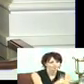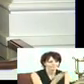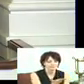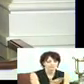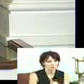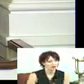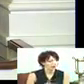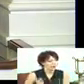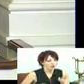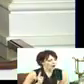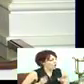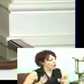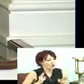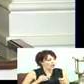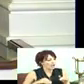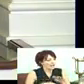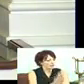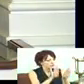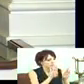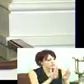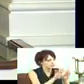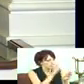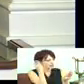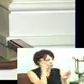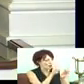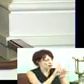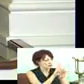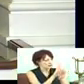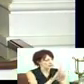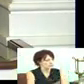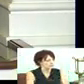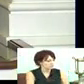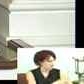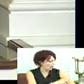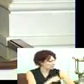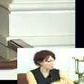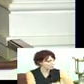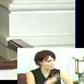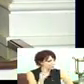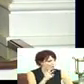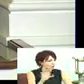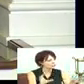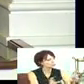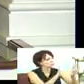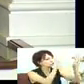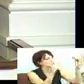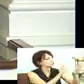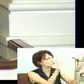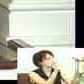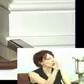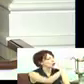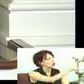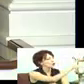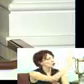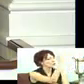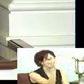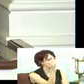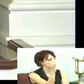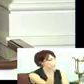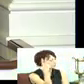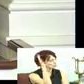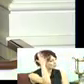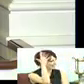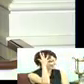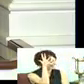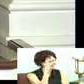and I went in the front door of the hospital, and they were putting up a big Christmas tree, and the nurses were up on a ladder trying to put an angel up in the